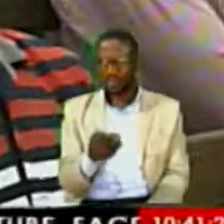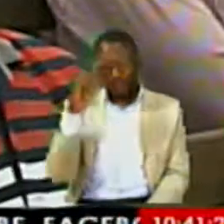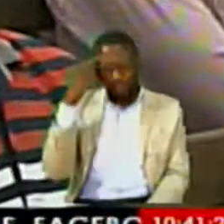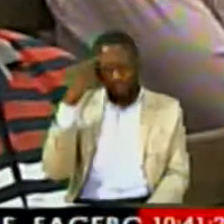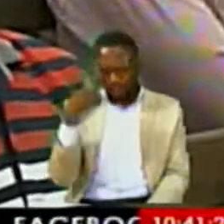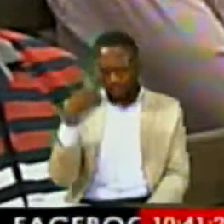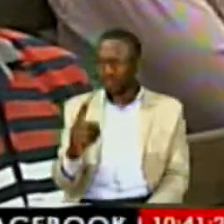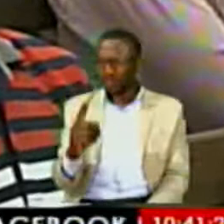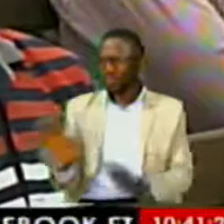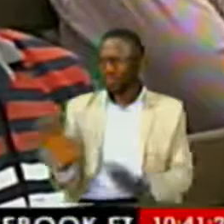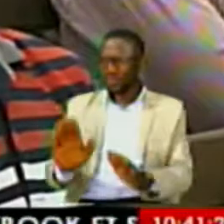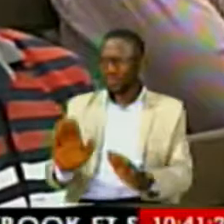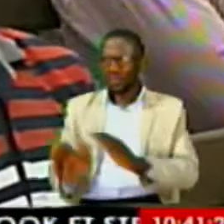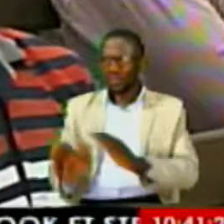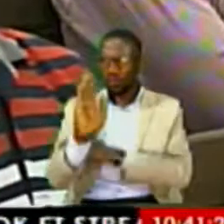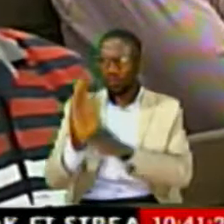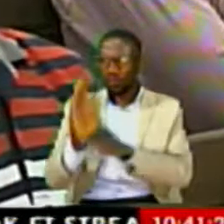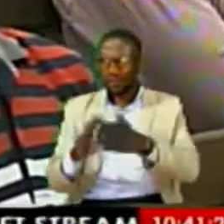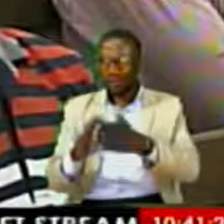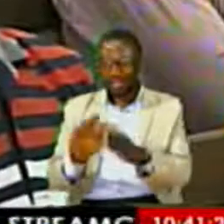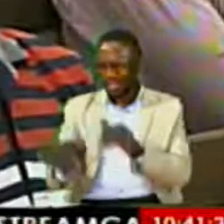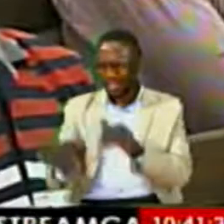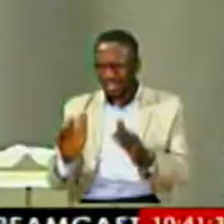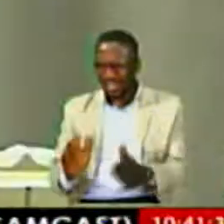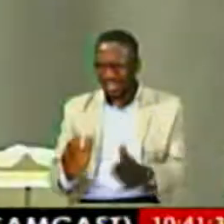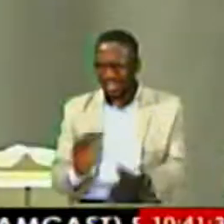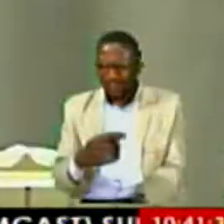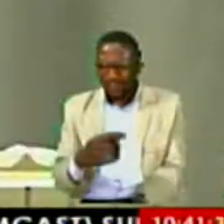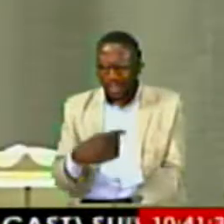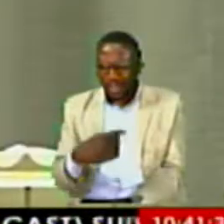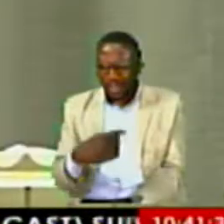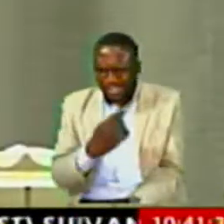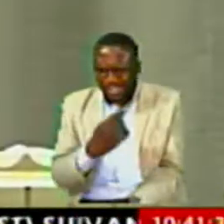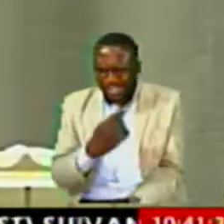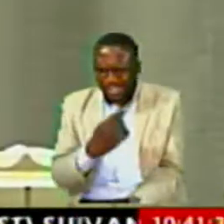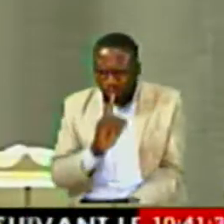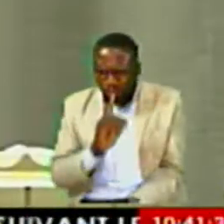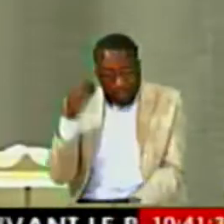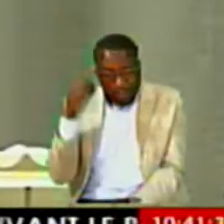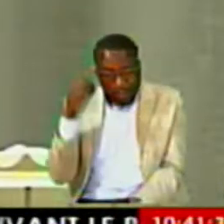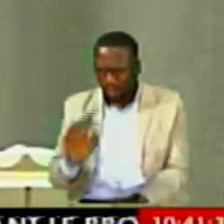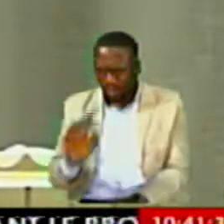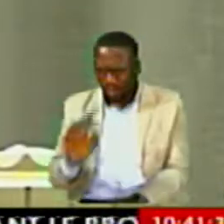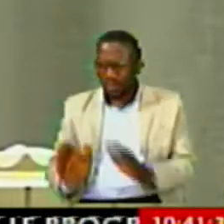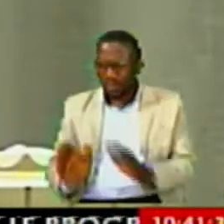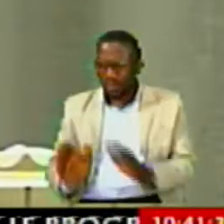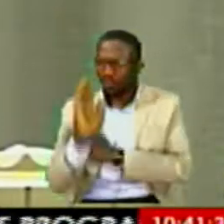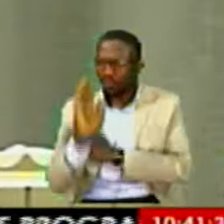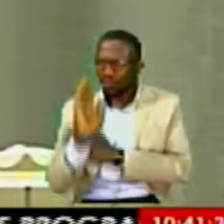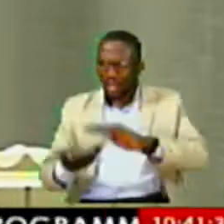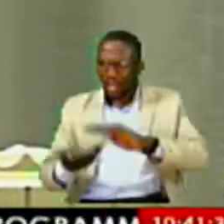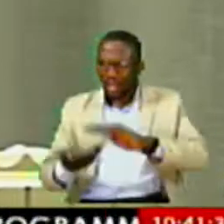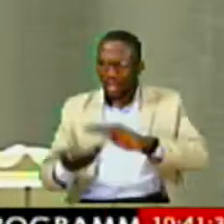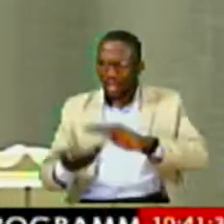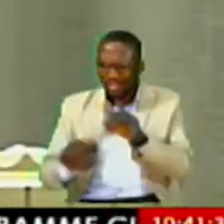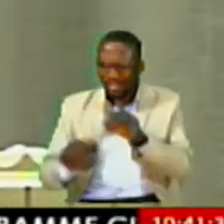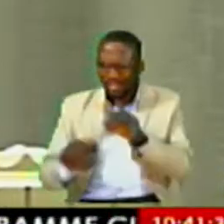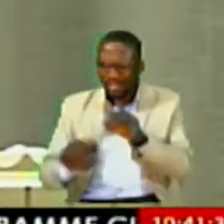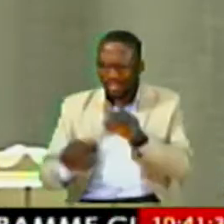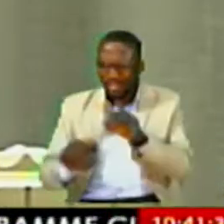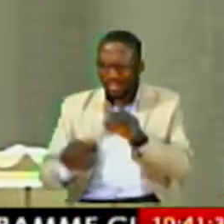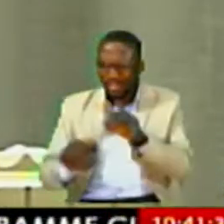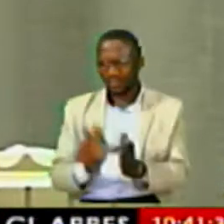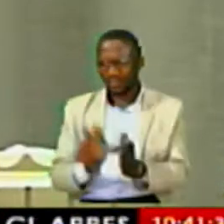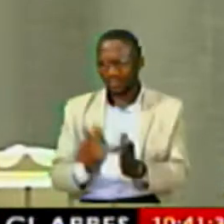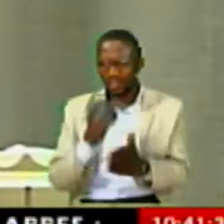liar. Qui suis-je? Who am I? Pour faire de Dieu menteur. To make God a liar. La Bible dit en Romains 3:4.